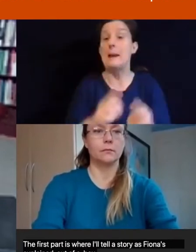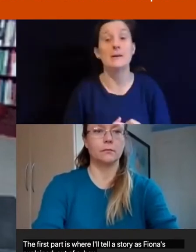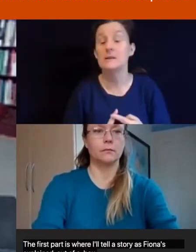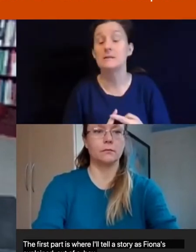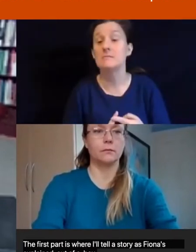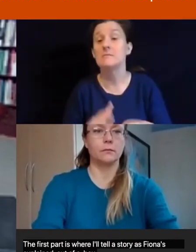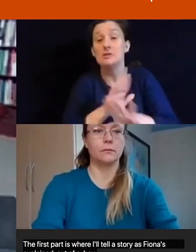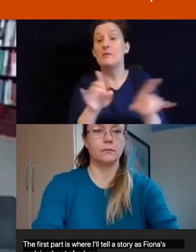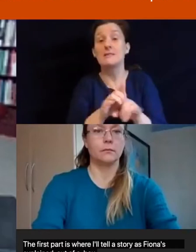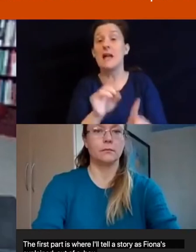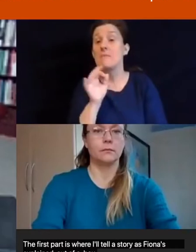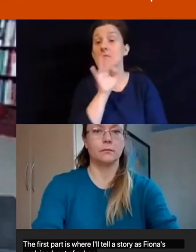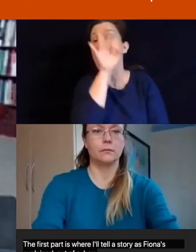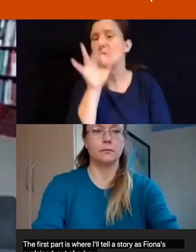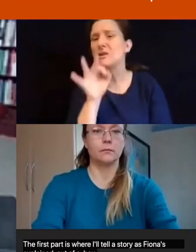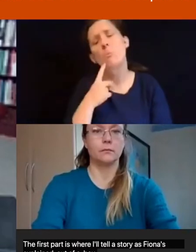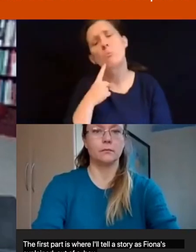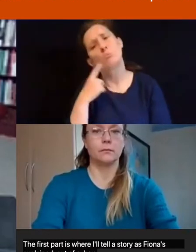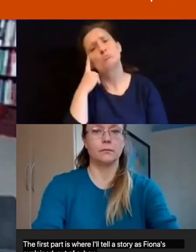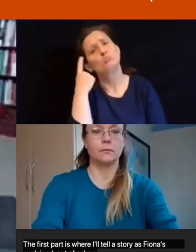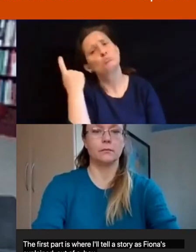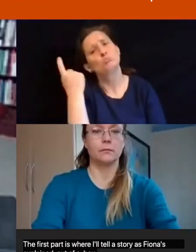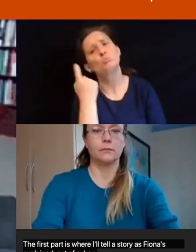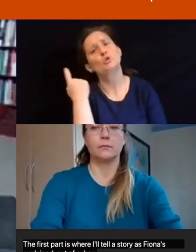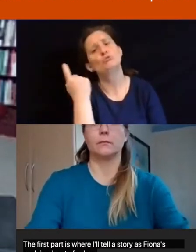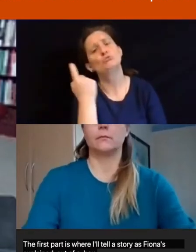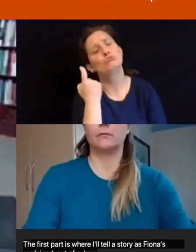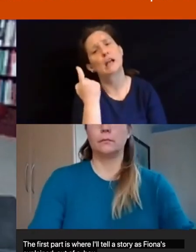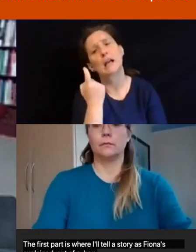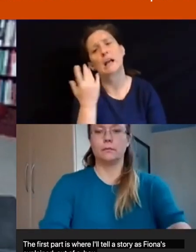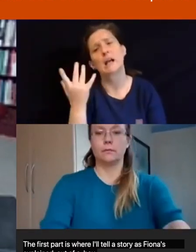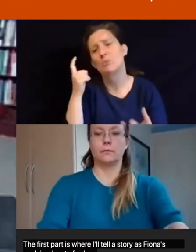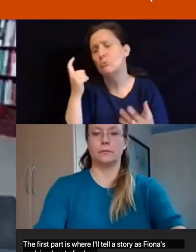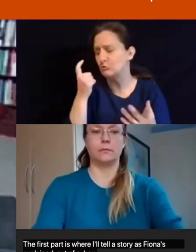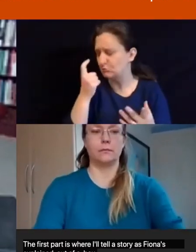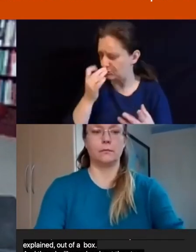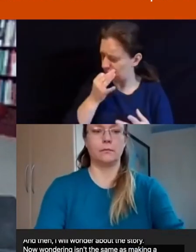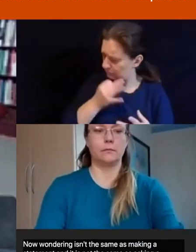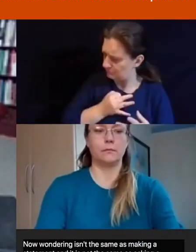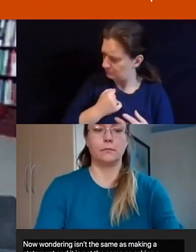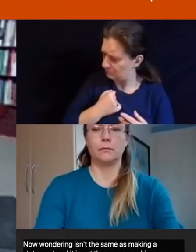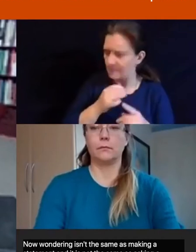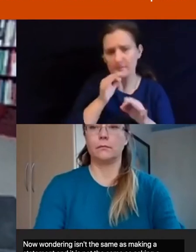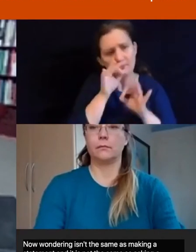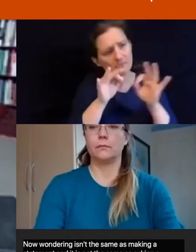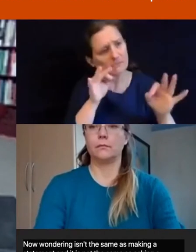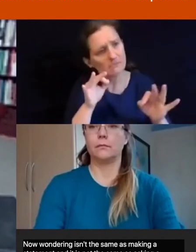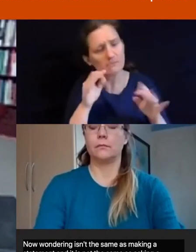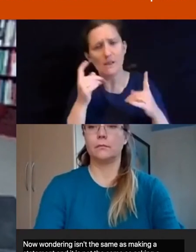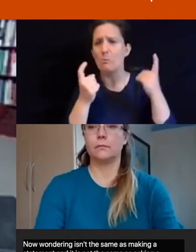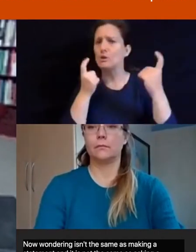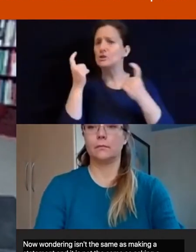as asking a question. A wondering is an invitation to oneself and to others to enter a world